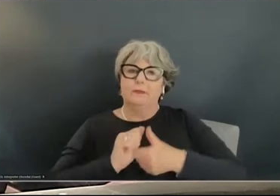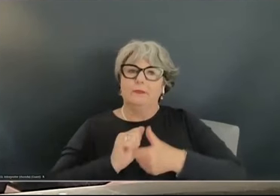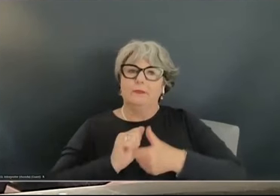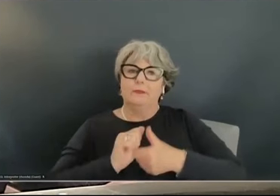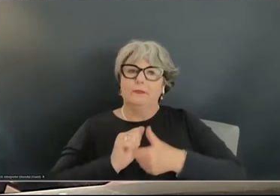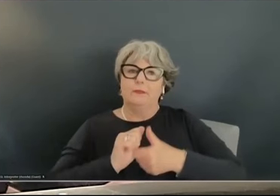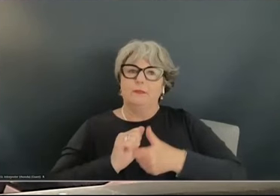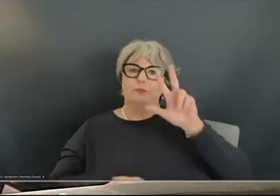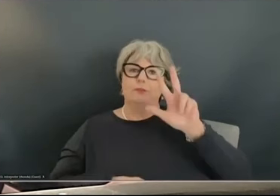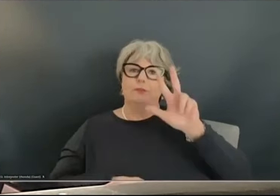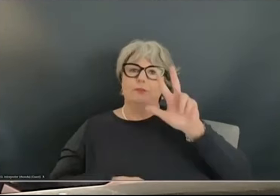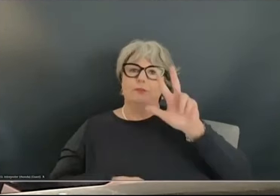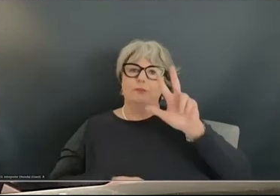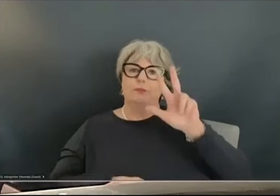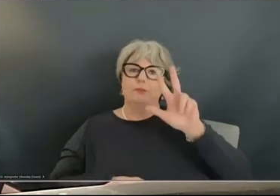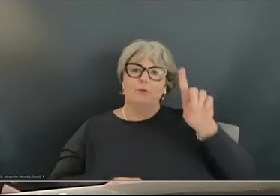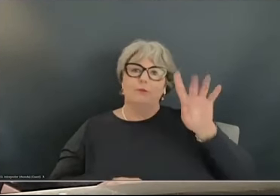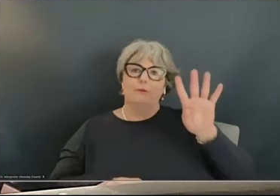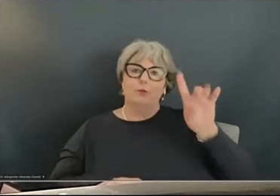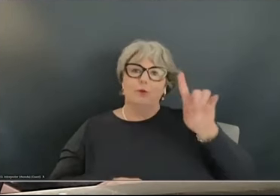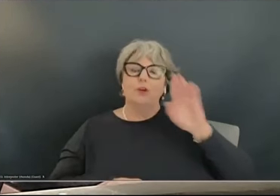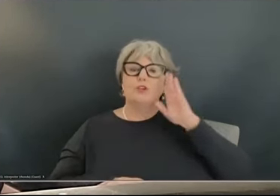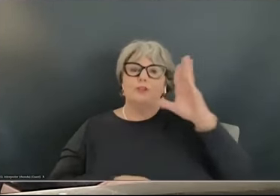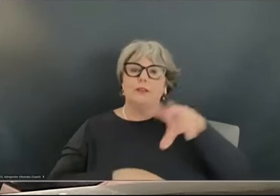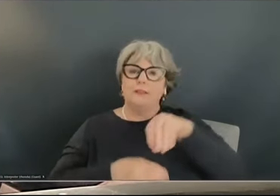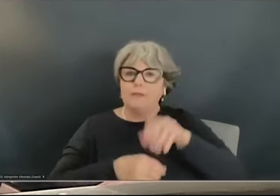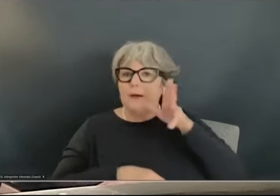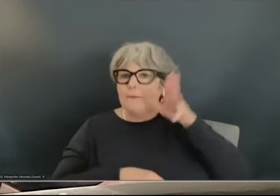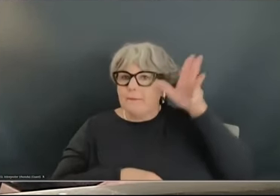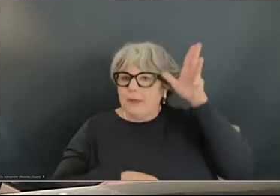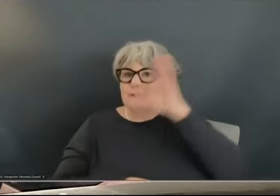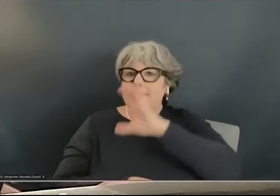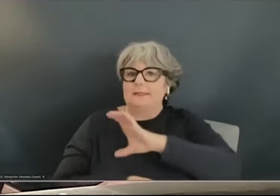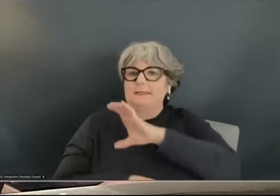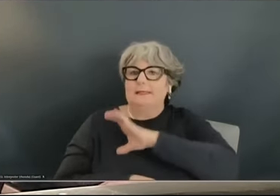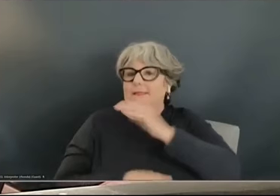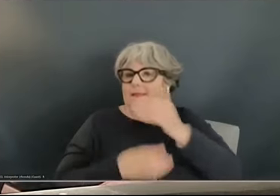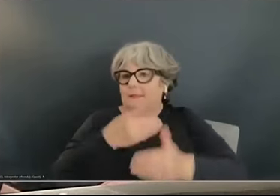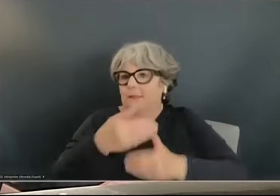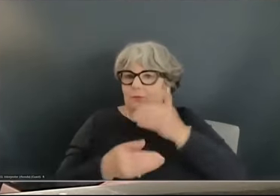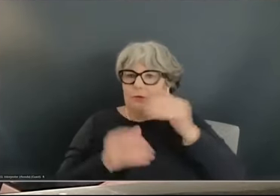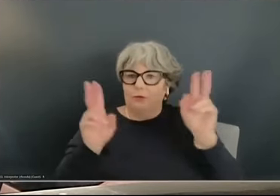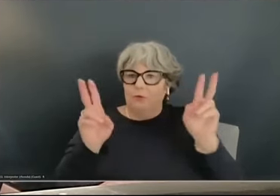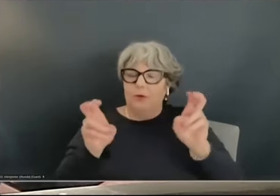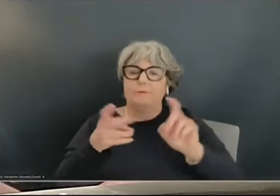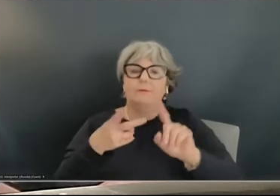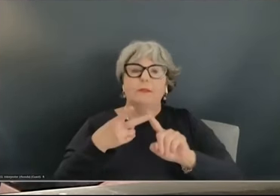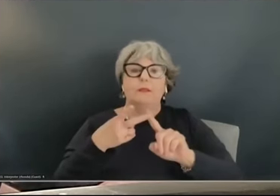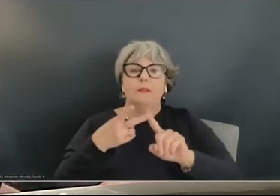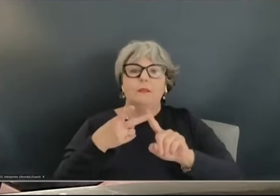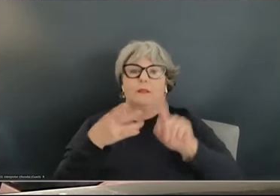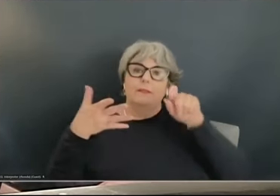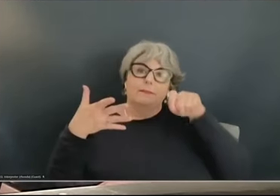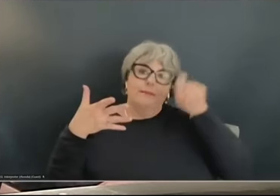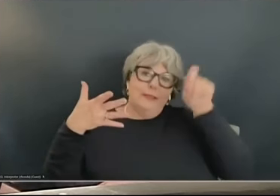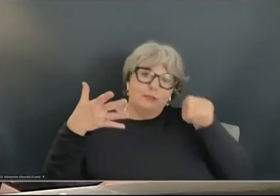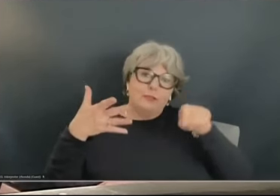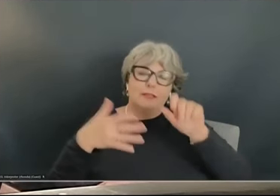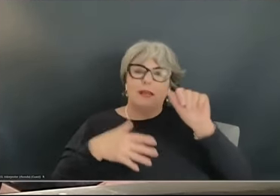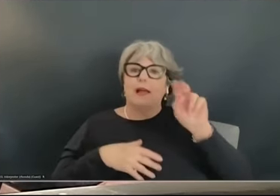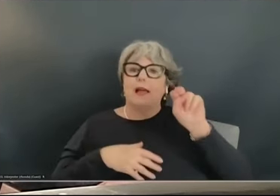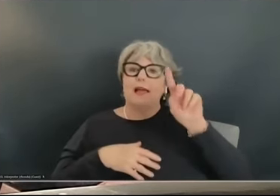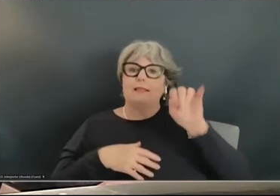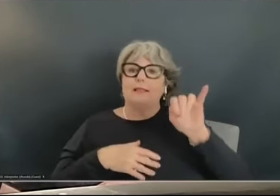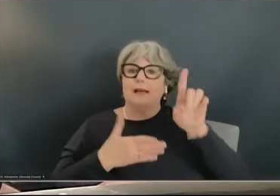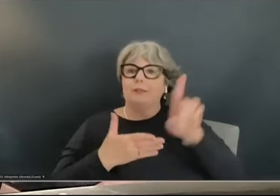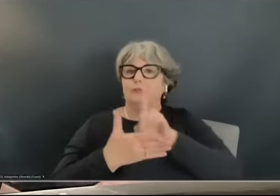.141 and shall involve parents and citizens in the process, end of quote, which checks many anti-discrimination boxes